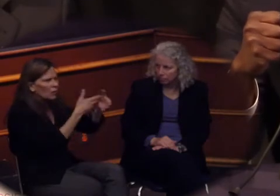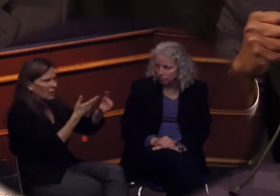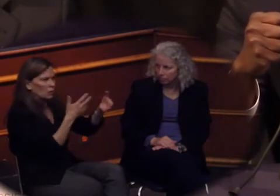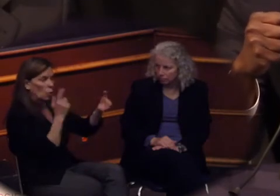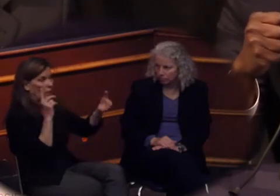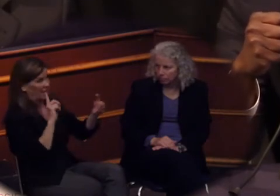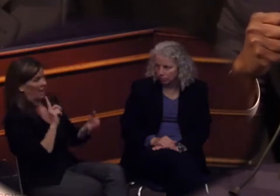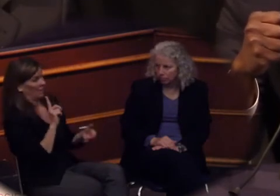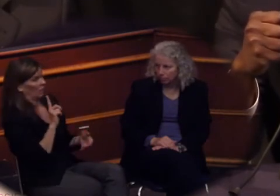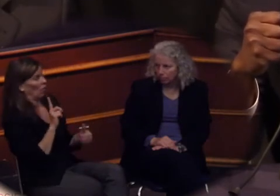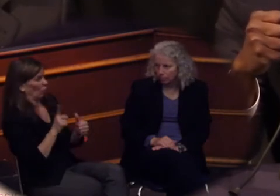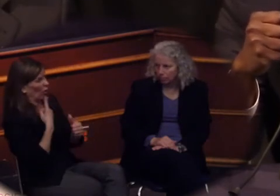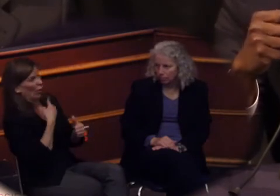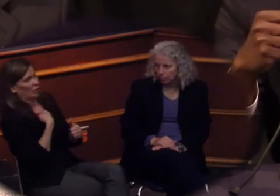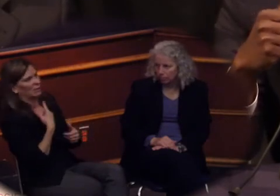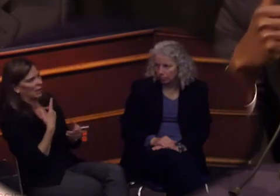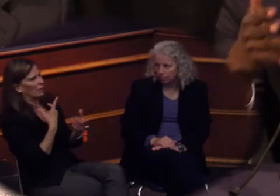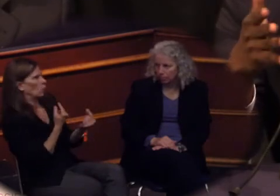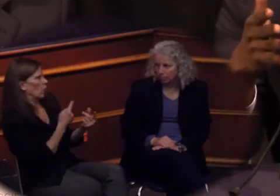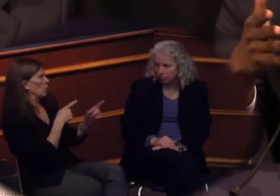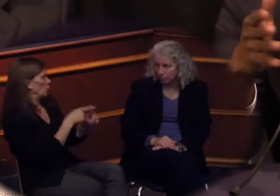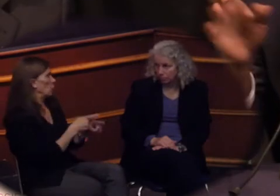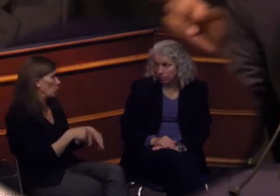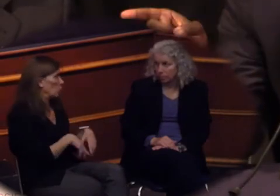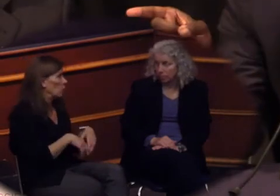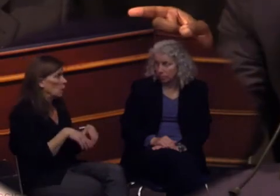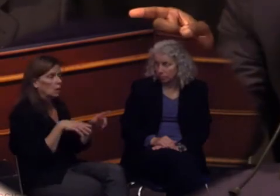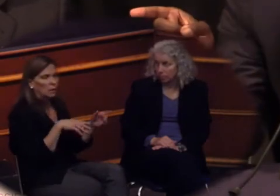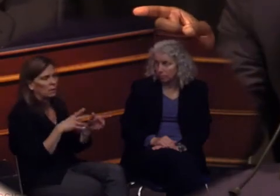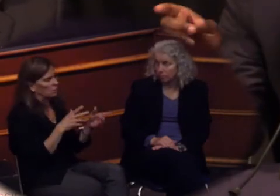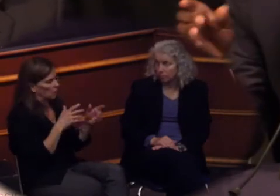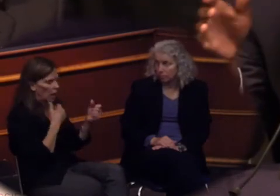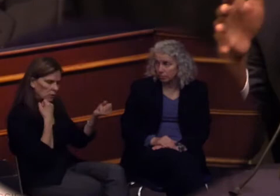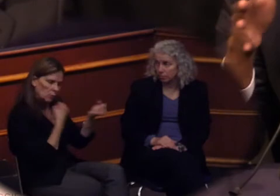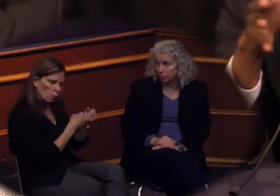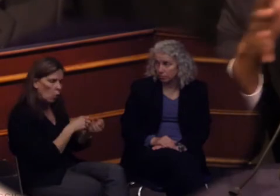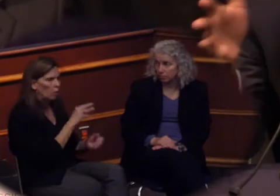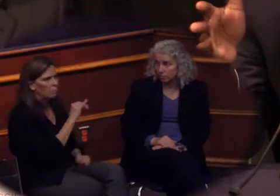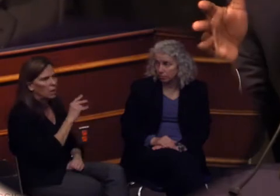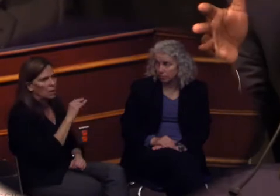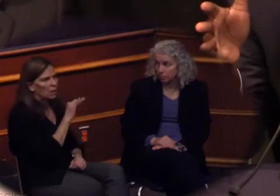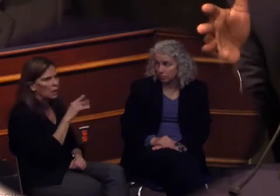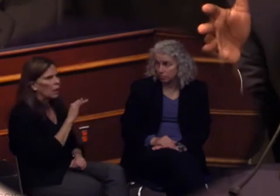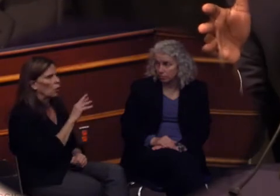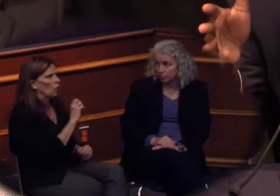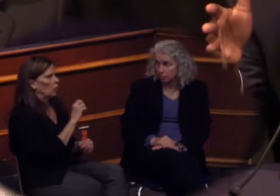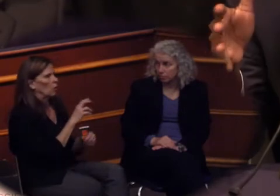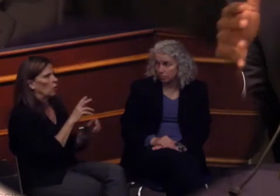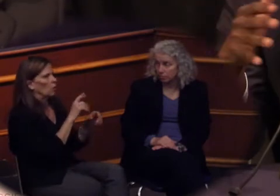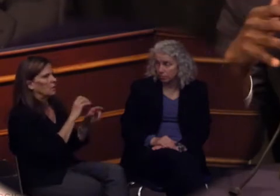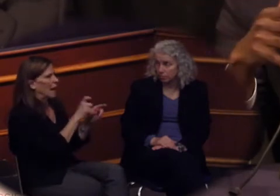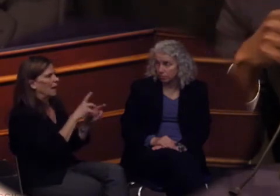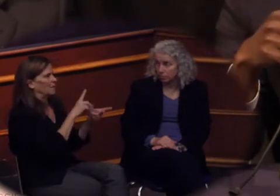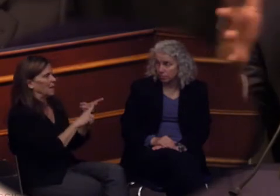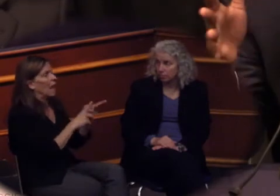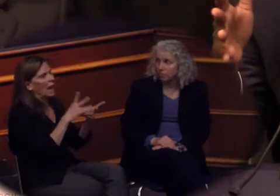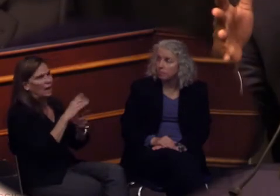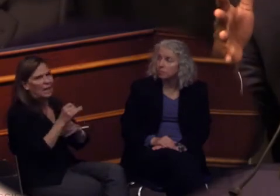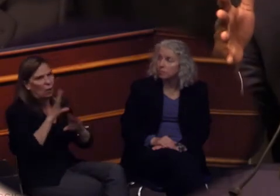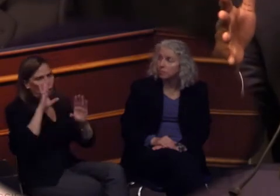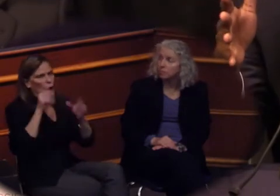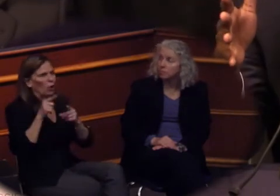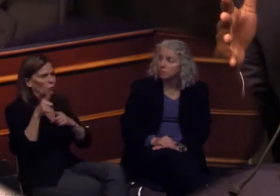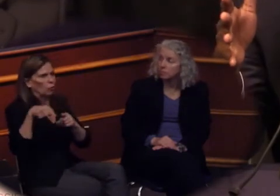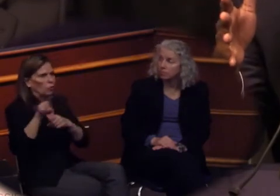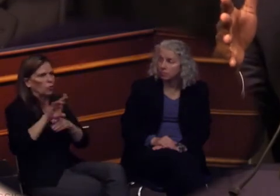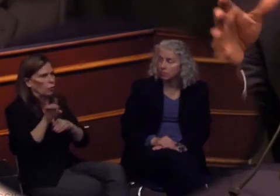that. would, my proposals beyond the millionaire's tax, which I support, would be targeted towards those entities. And we need to